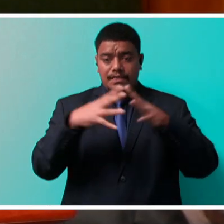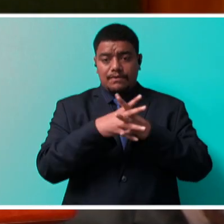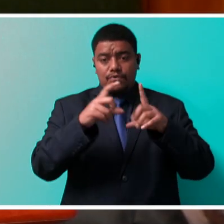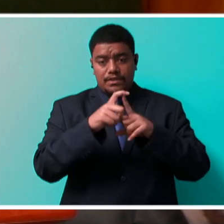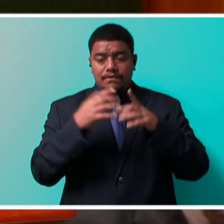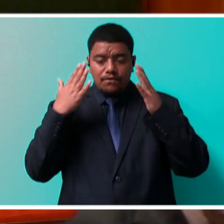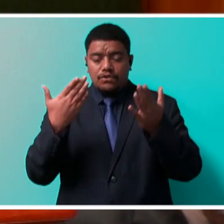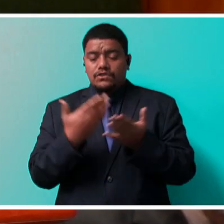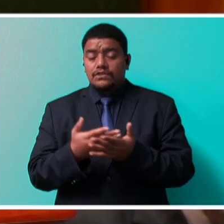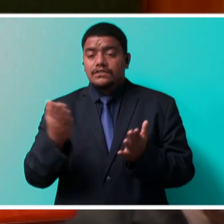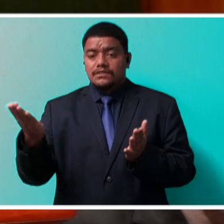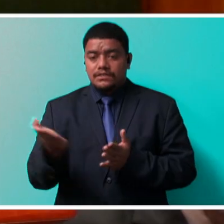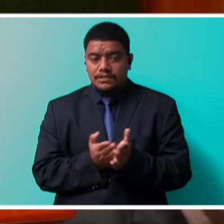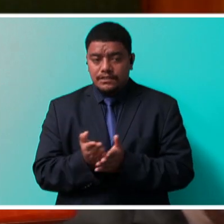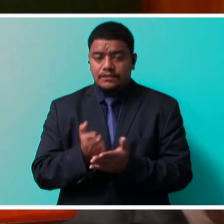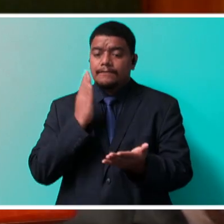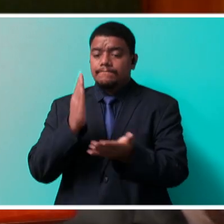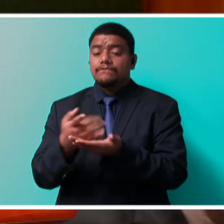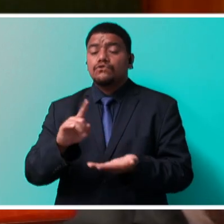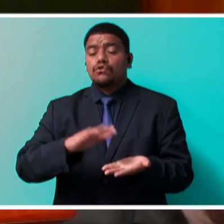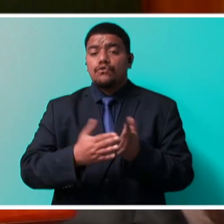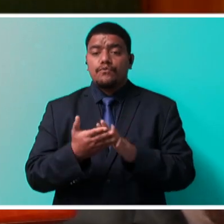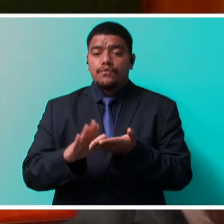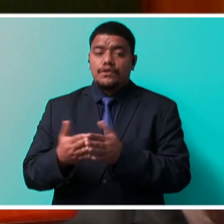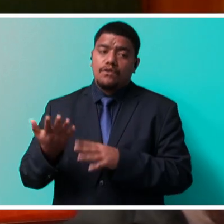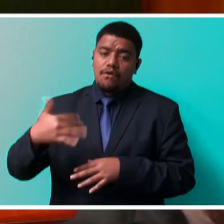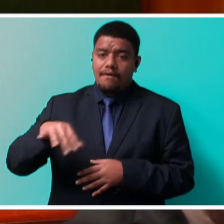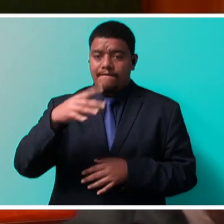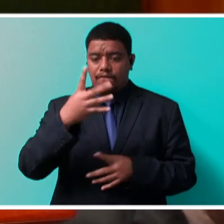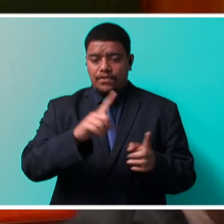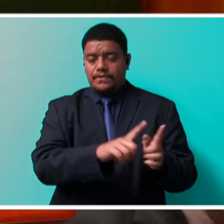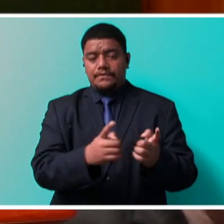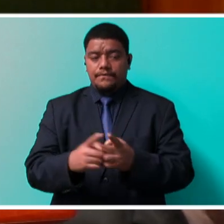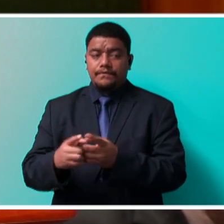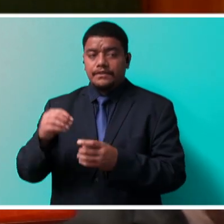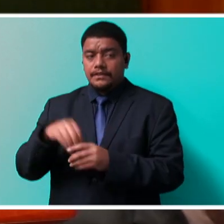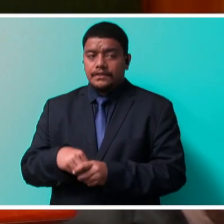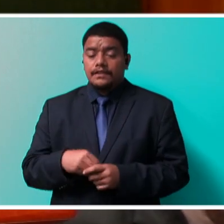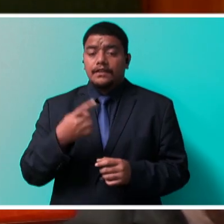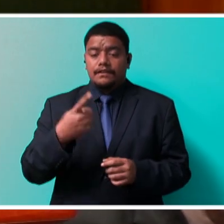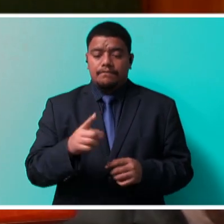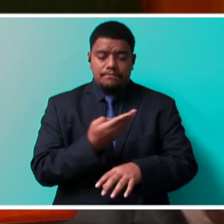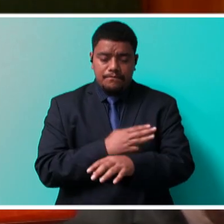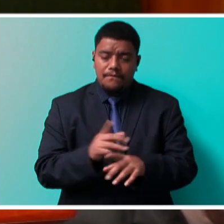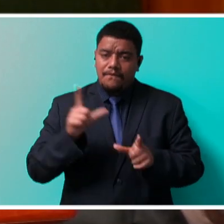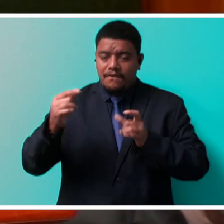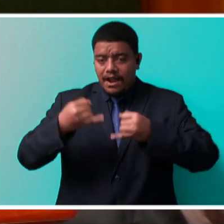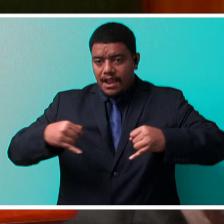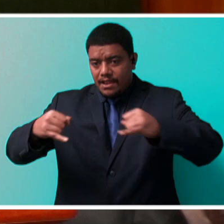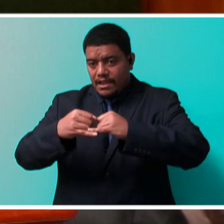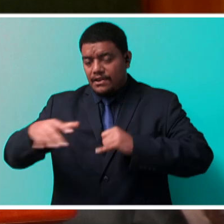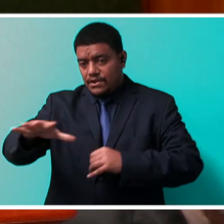on delivering services directly to communities across all 4 divisions, including rural and maritime areas.